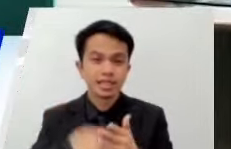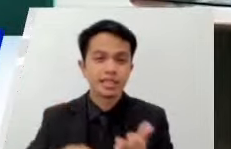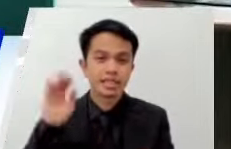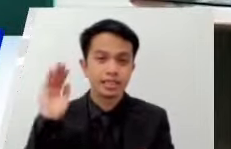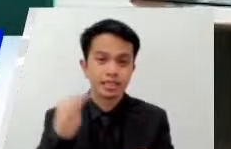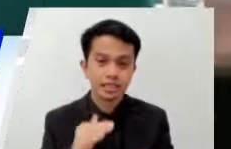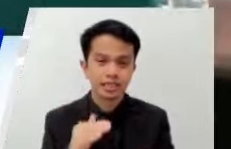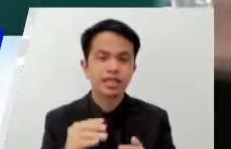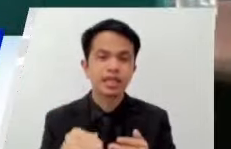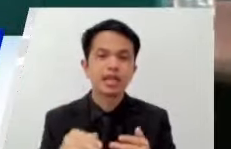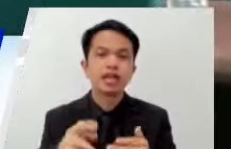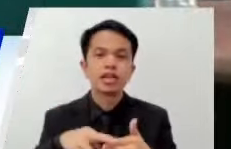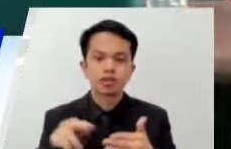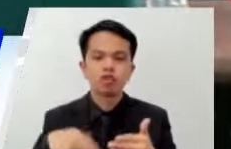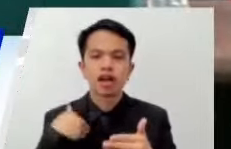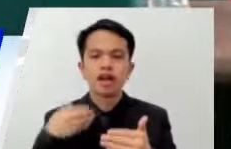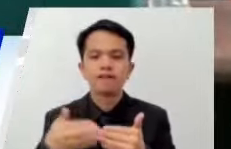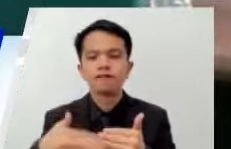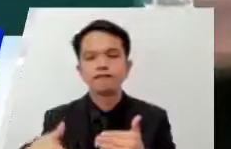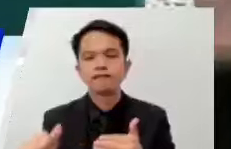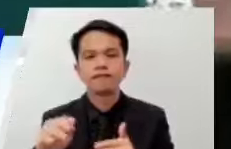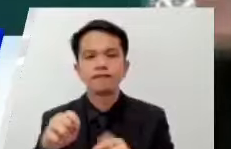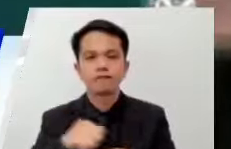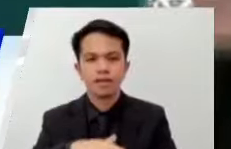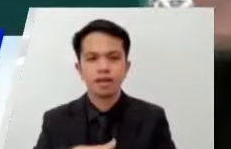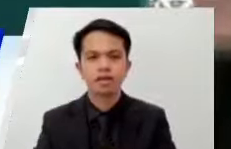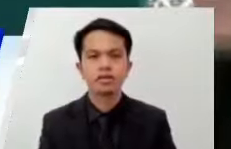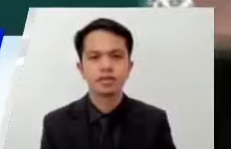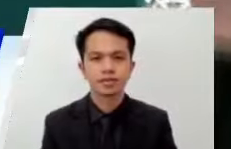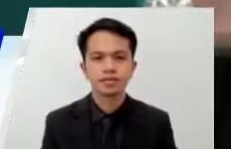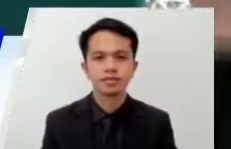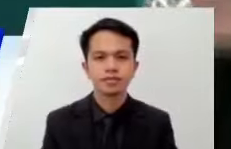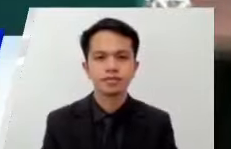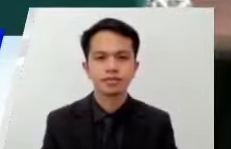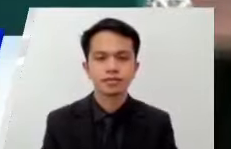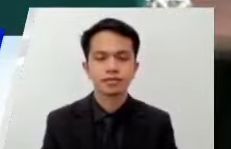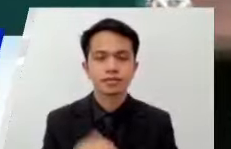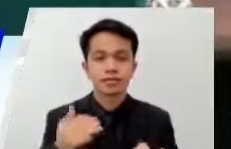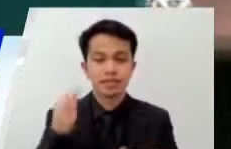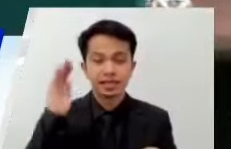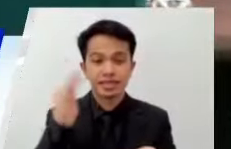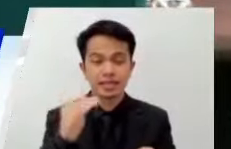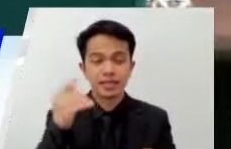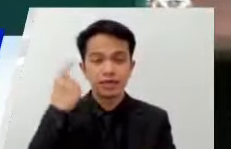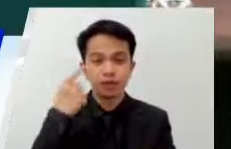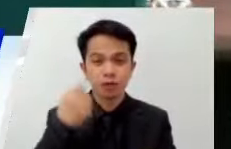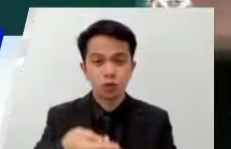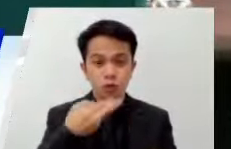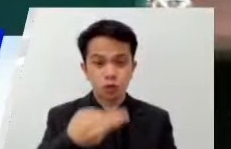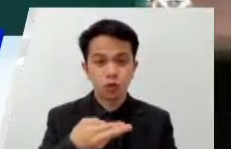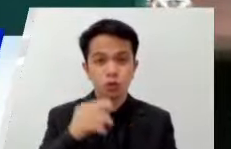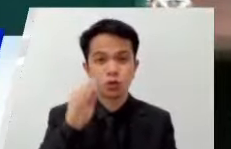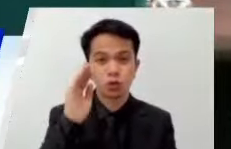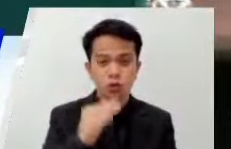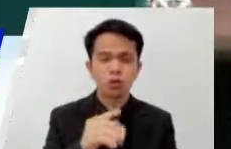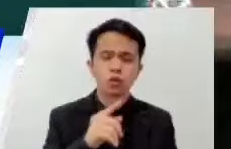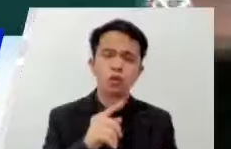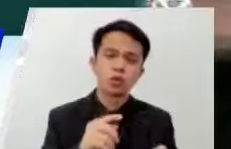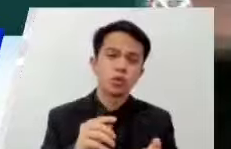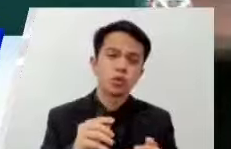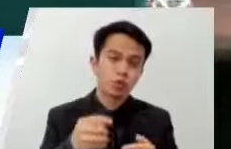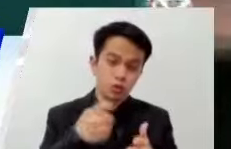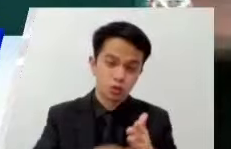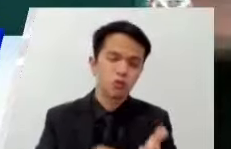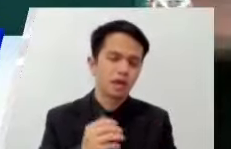effects. EO62 to reduce the tariff on rice will be so helpful in our efforts